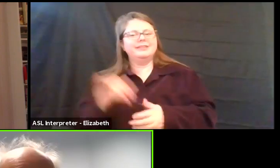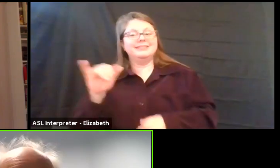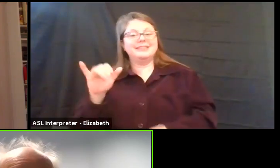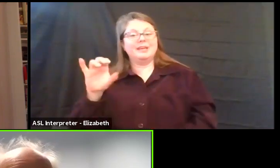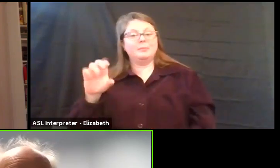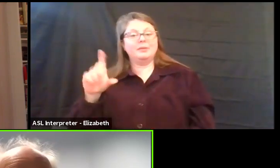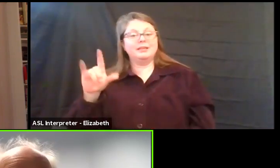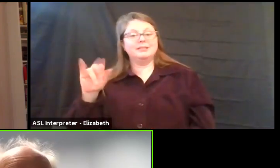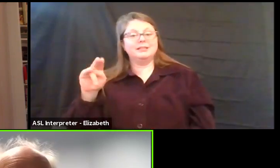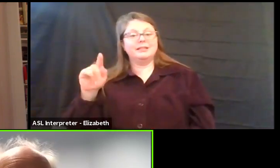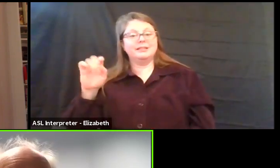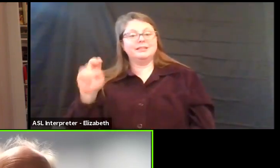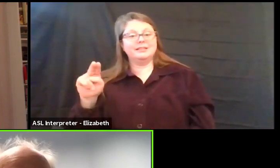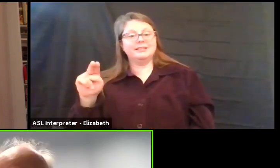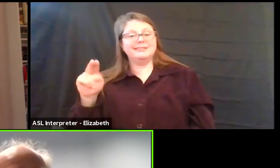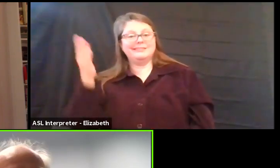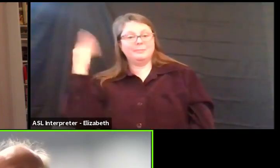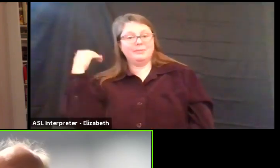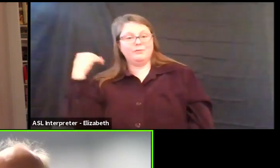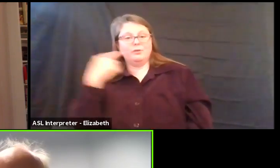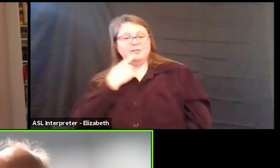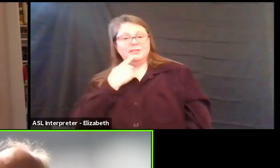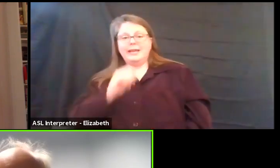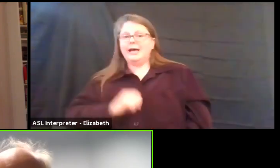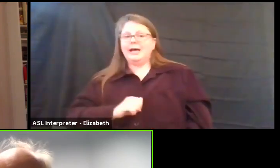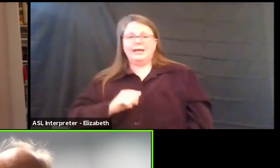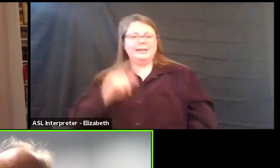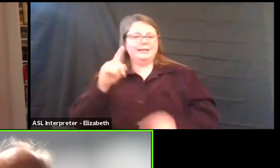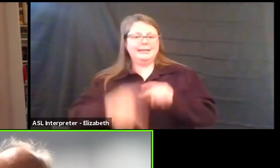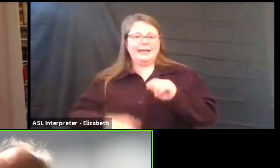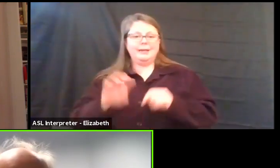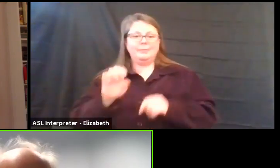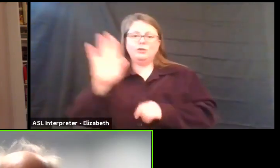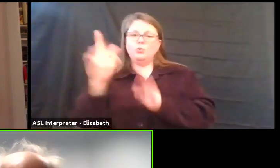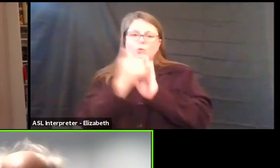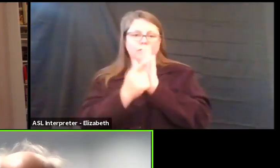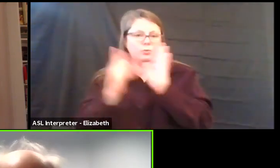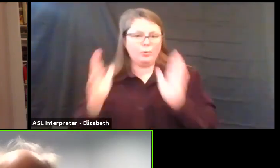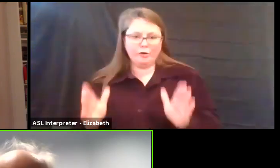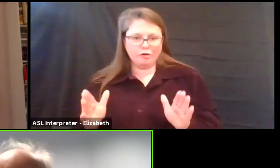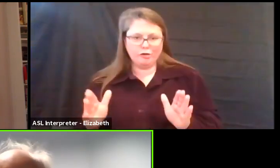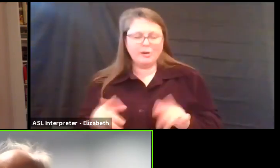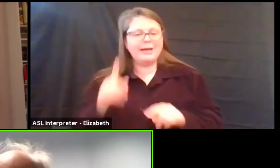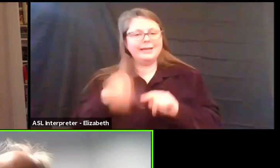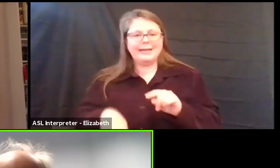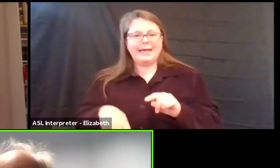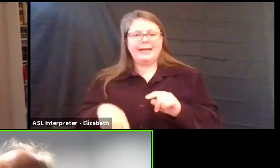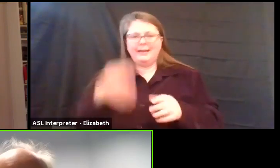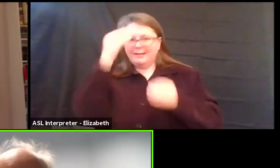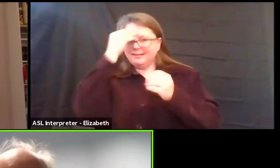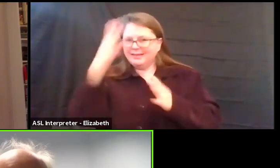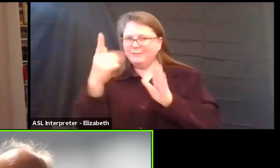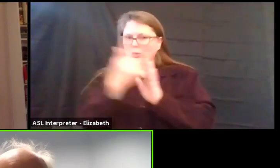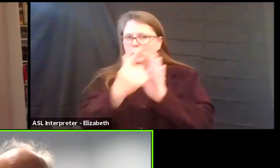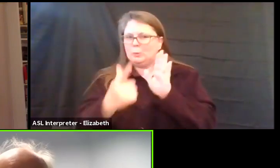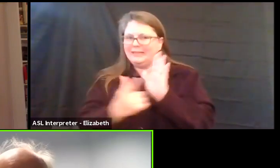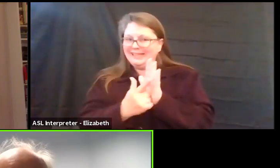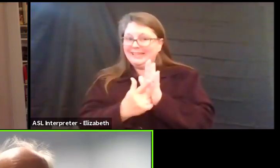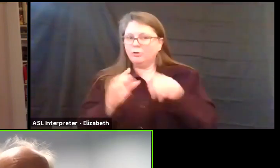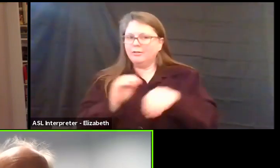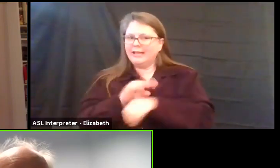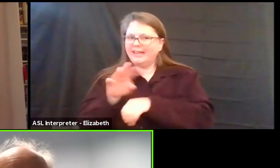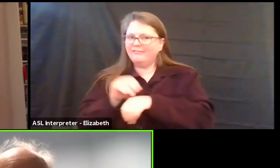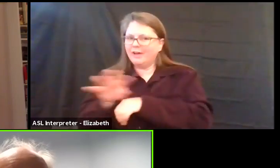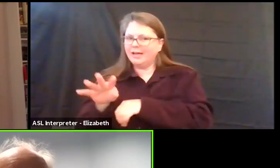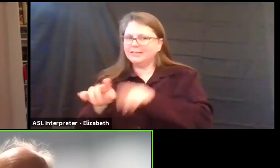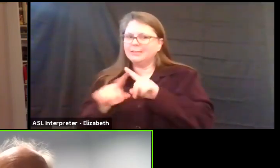can't be your lawyer. I can't give you legal advice. But I hope to give you some summary, some guidance here. First, Michael's main point is